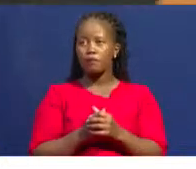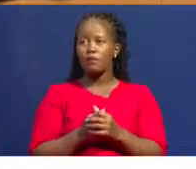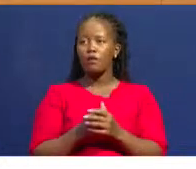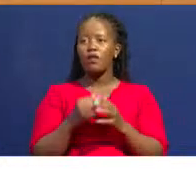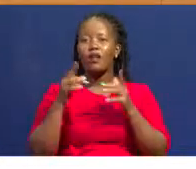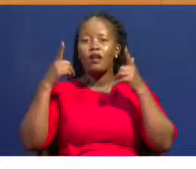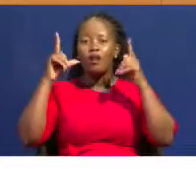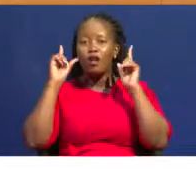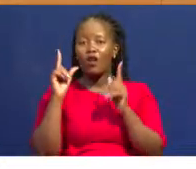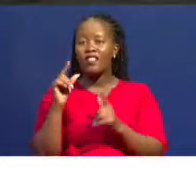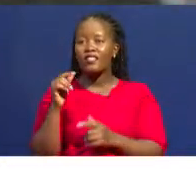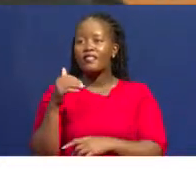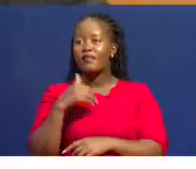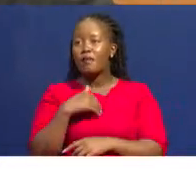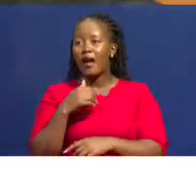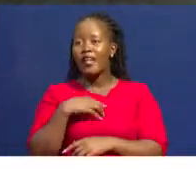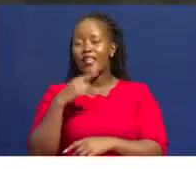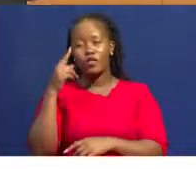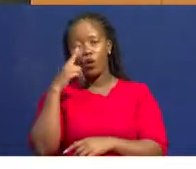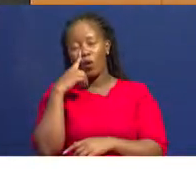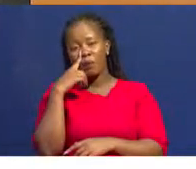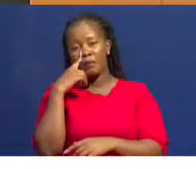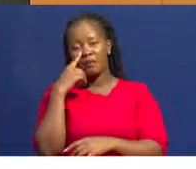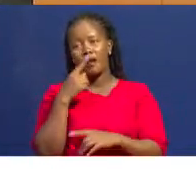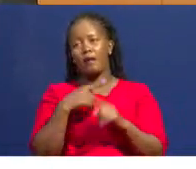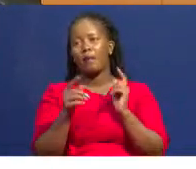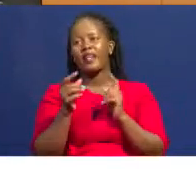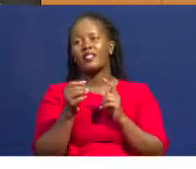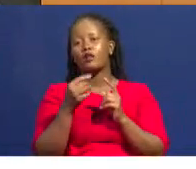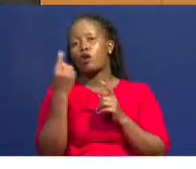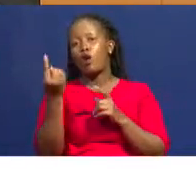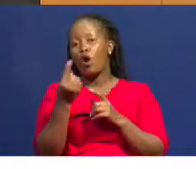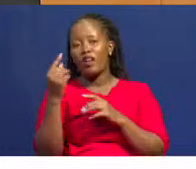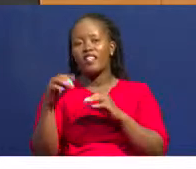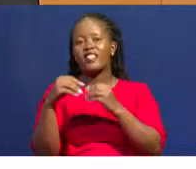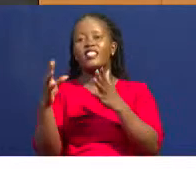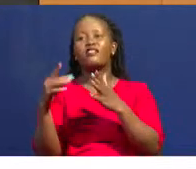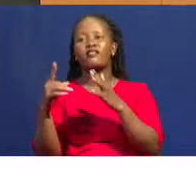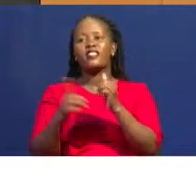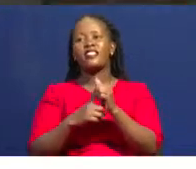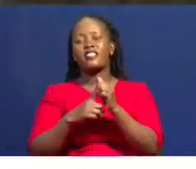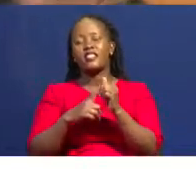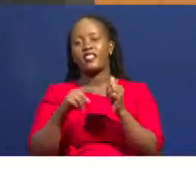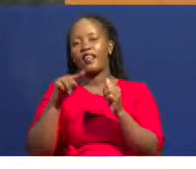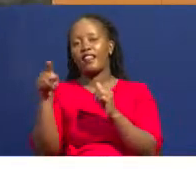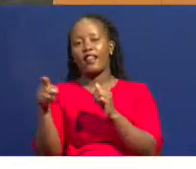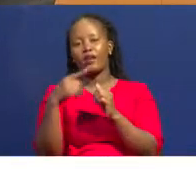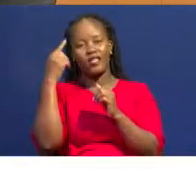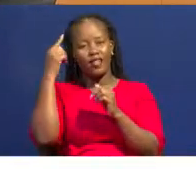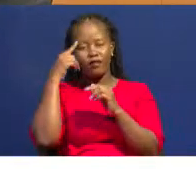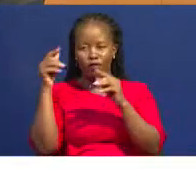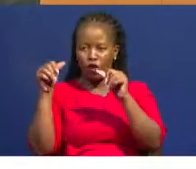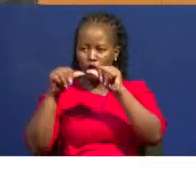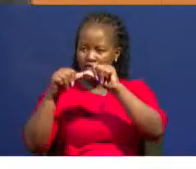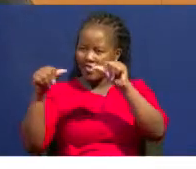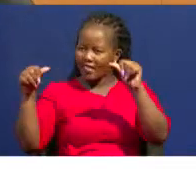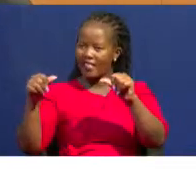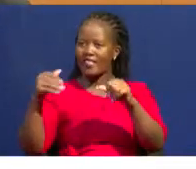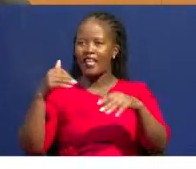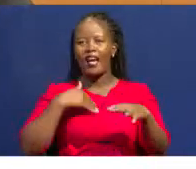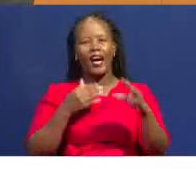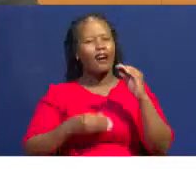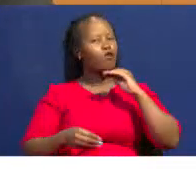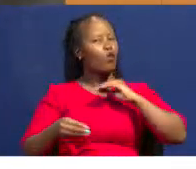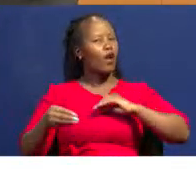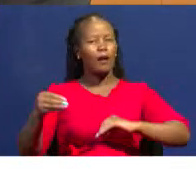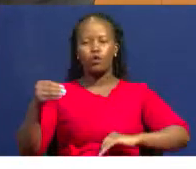I just give 6,000, and then I get a sticker. The vehicle is okay to be on the road. So there's a lot of corruption in